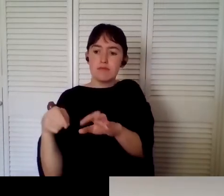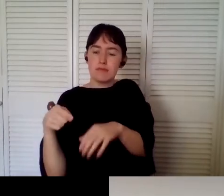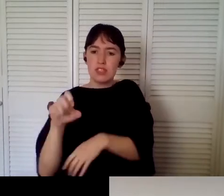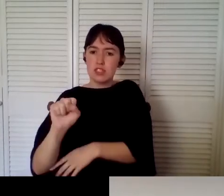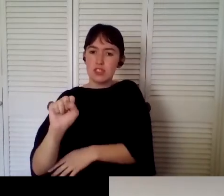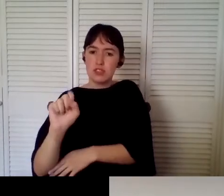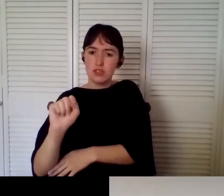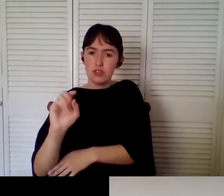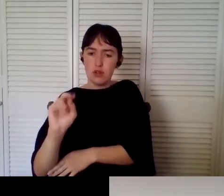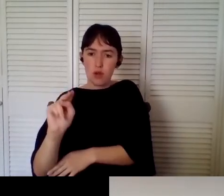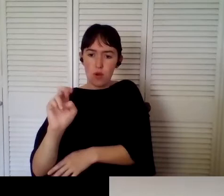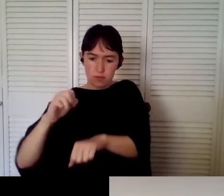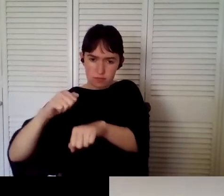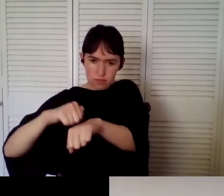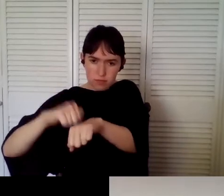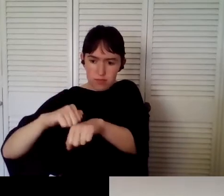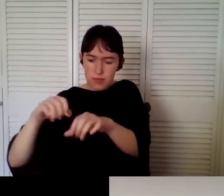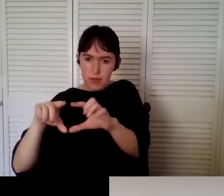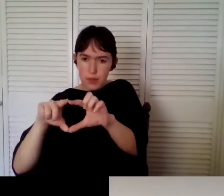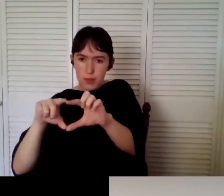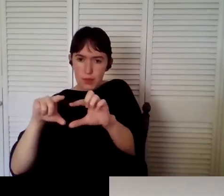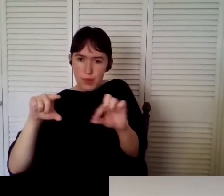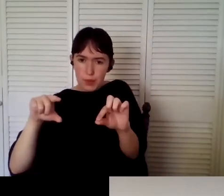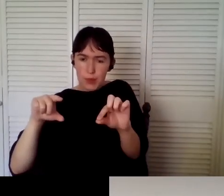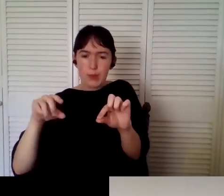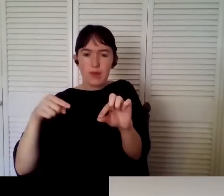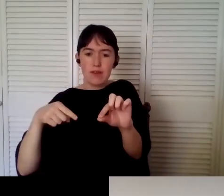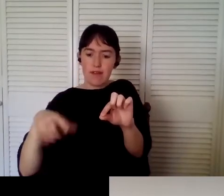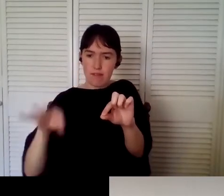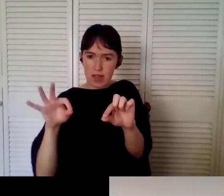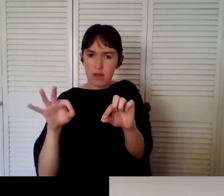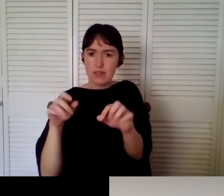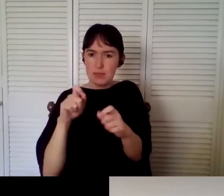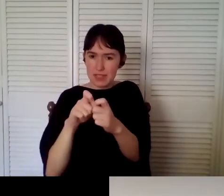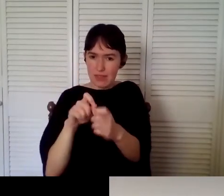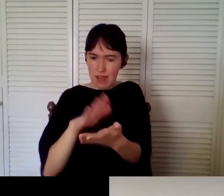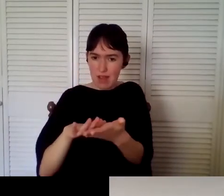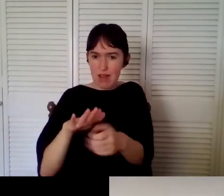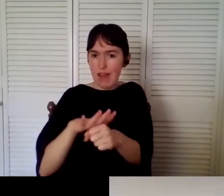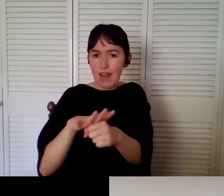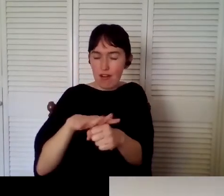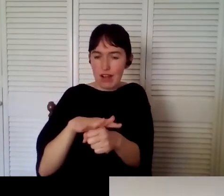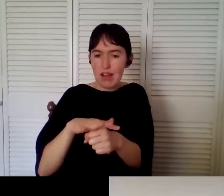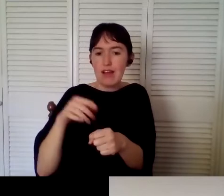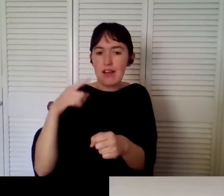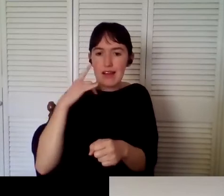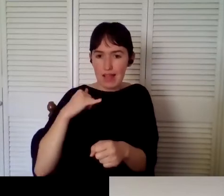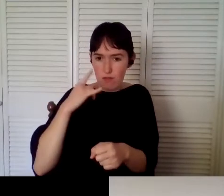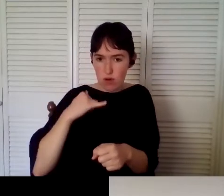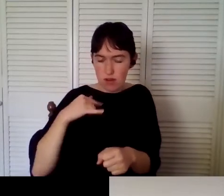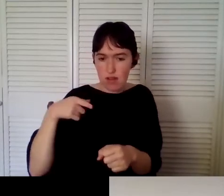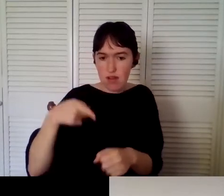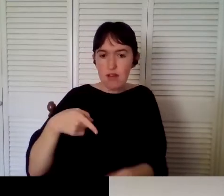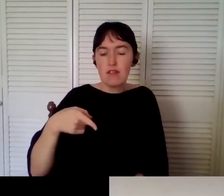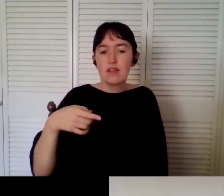in deposits in California. And many of them have specific patterns in